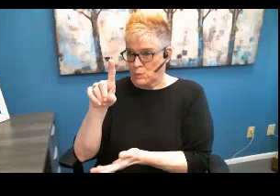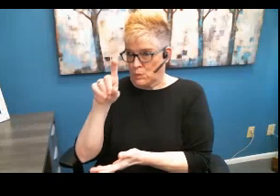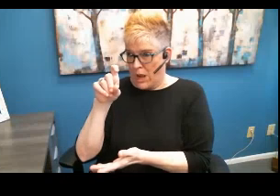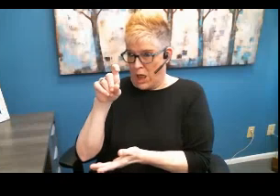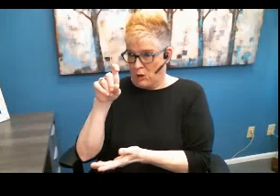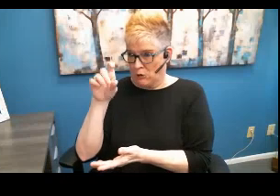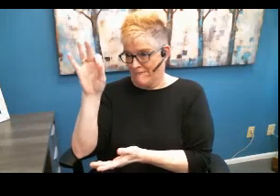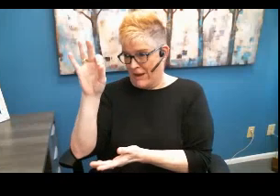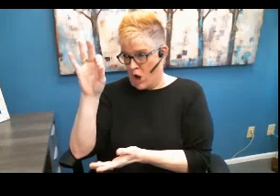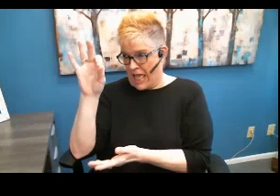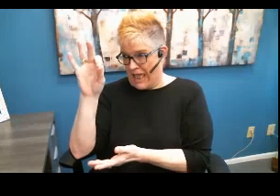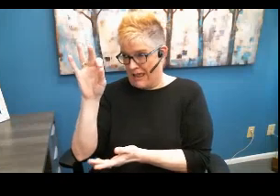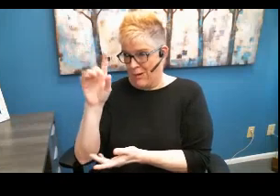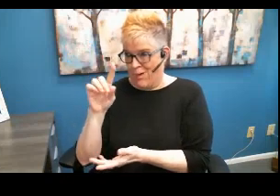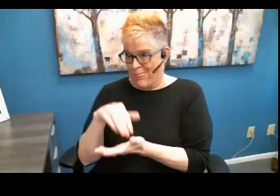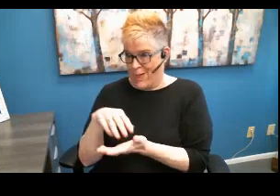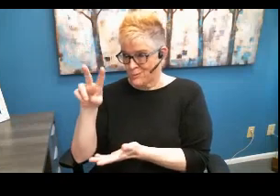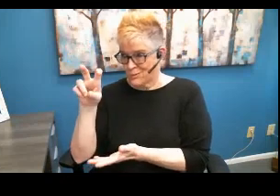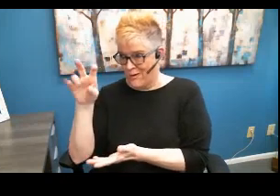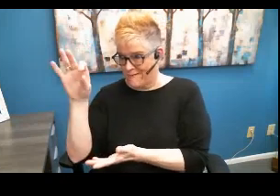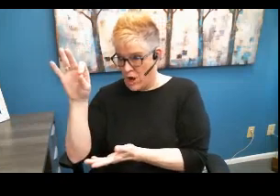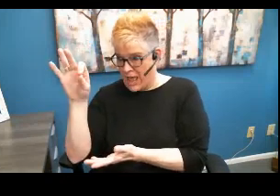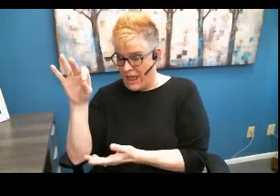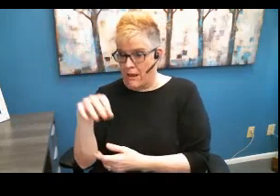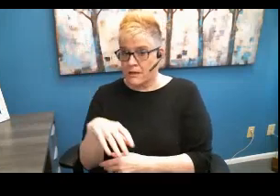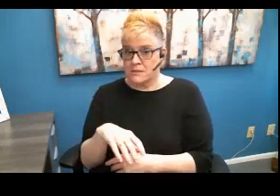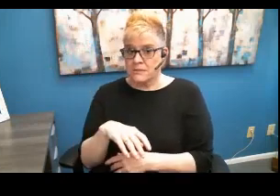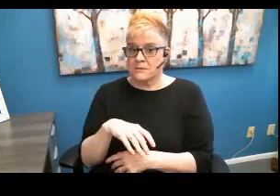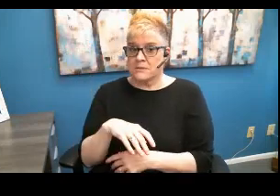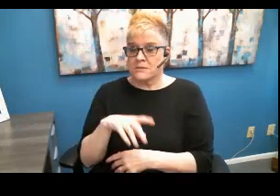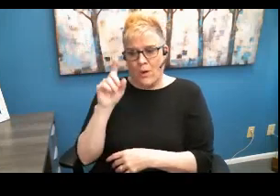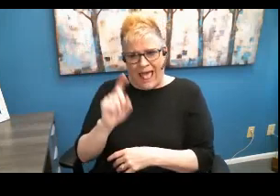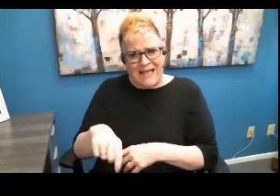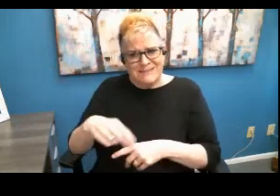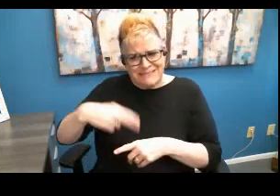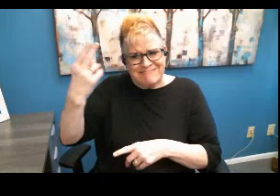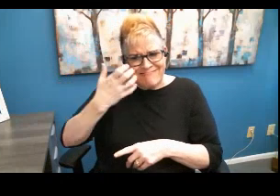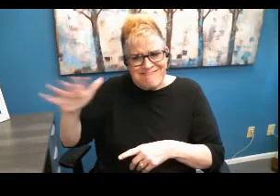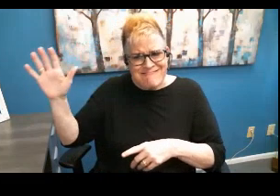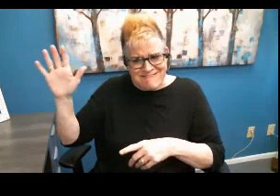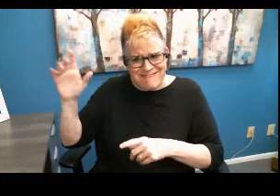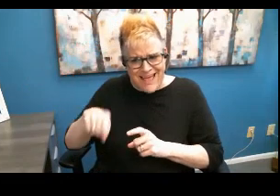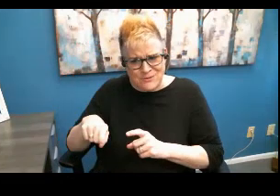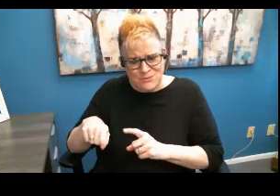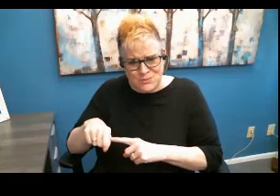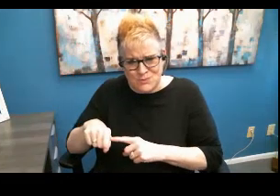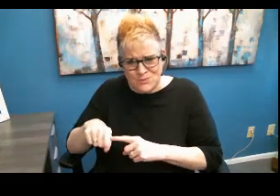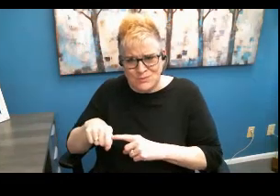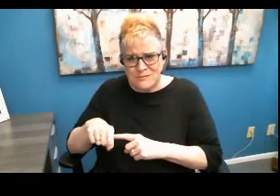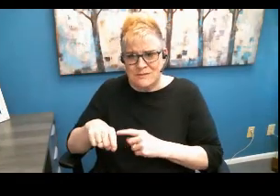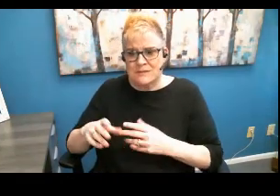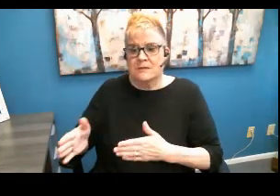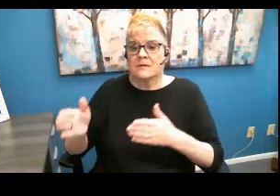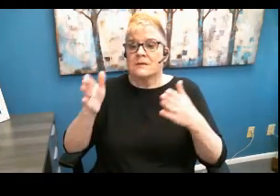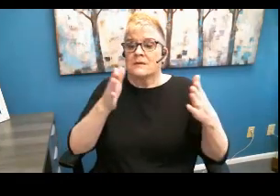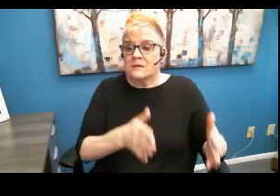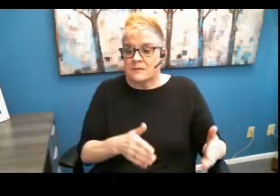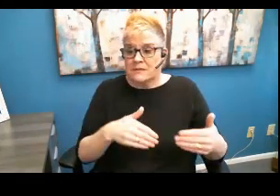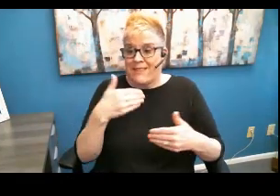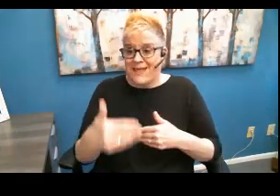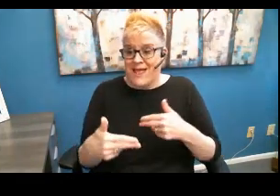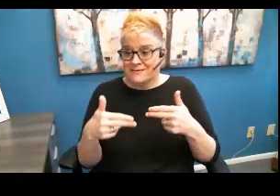So the source of ignition has to be fairly hot. Now, I say this, if we go on to the next slide here, I say